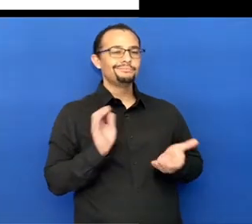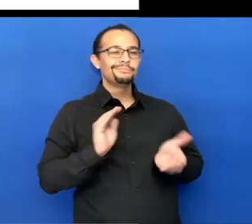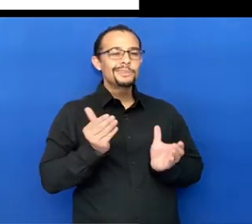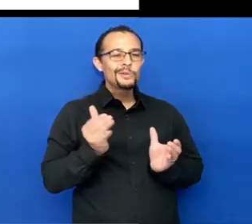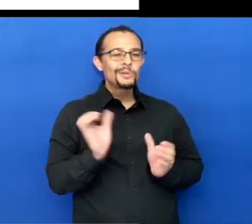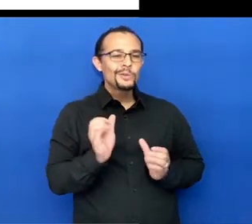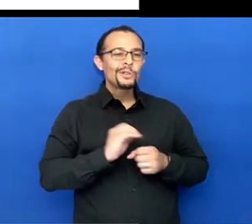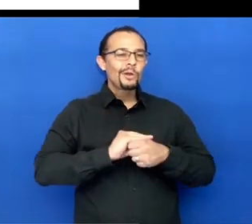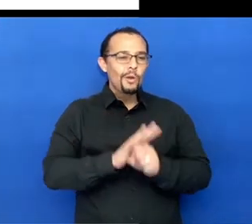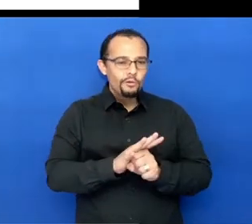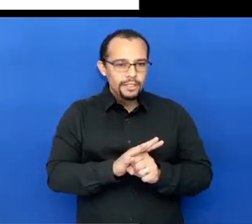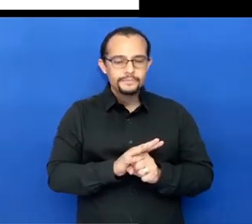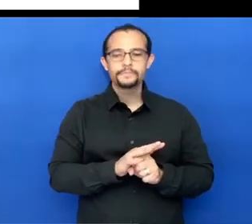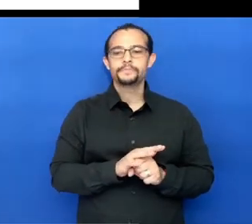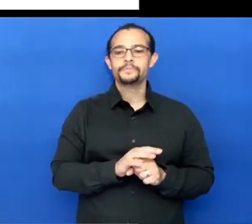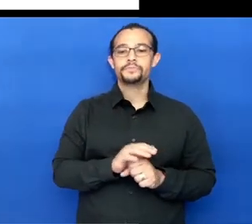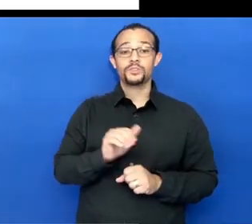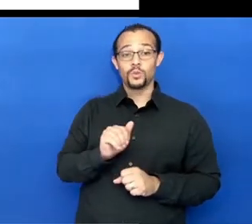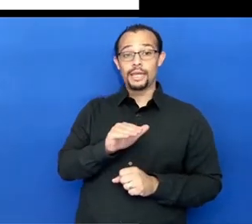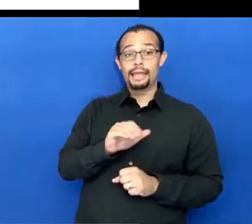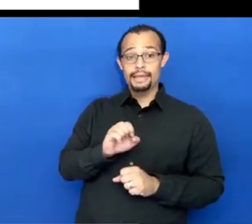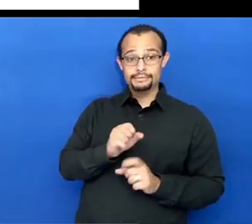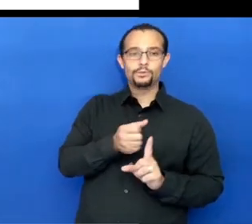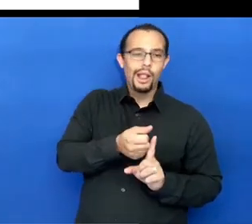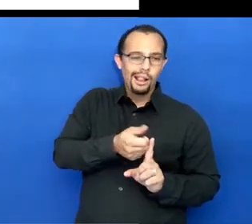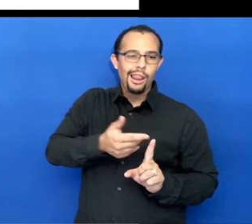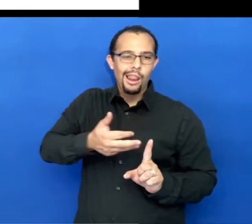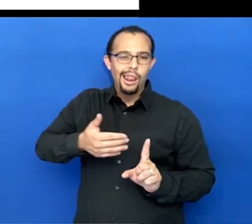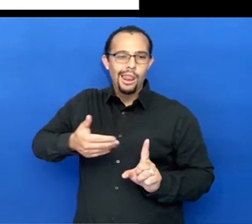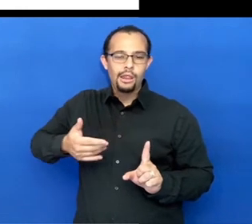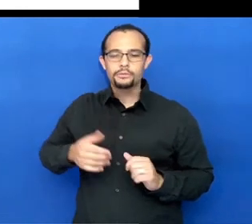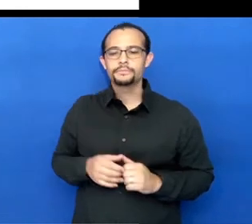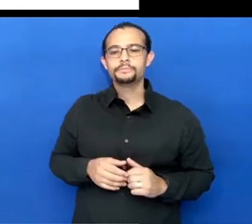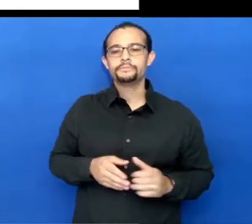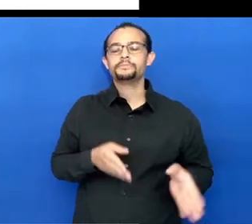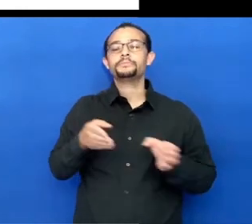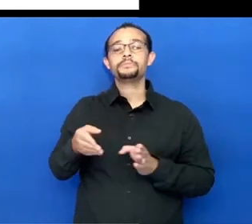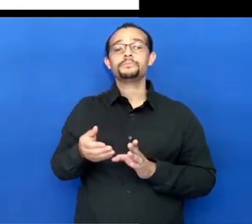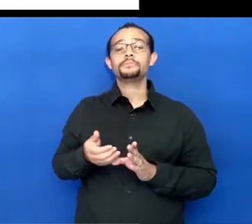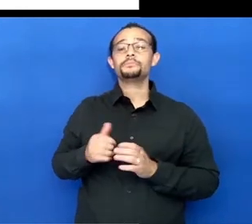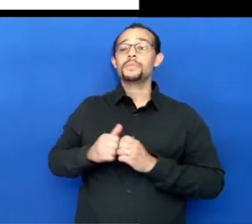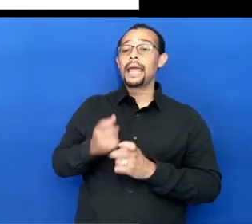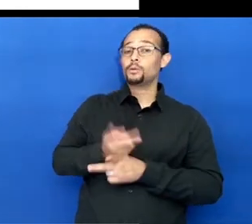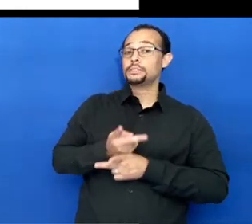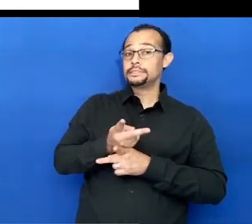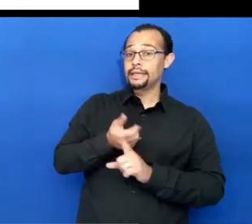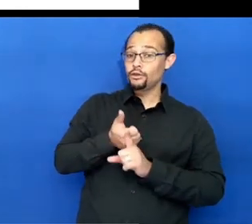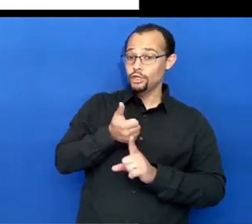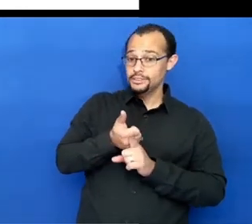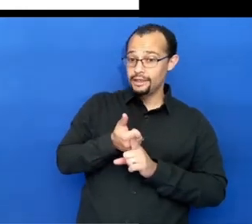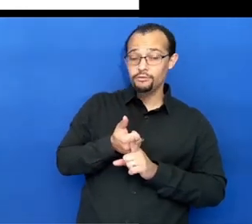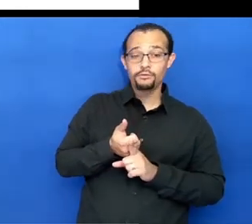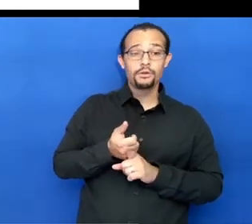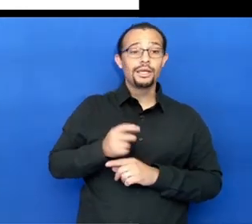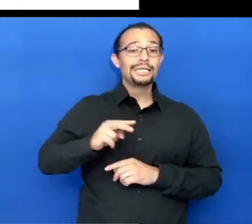experiencing, specifically like COVID. It will give you an understanding of this study. Self-care and preventing